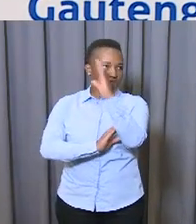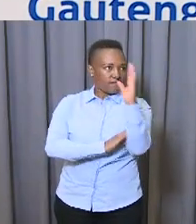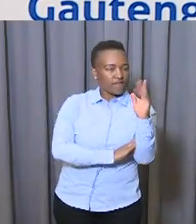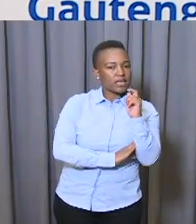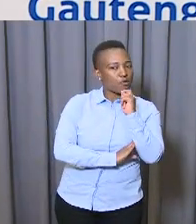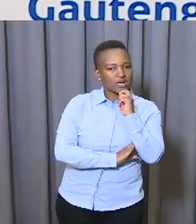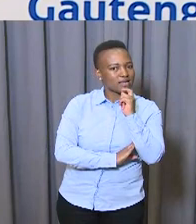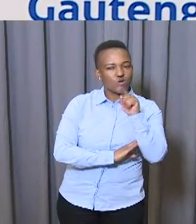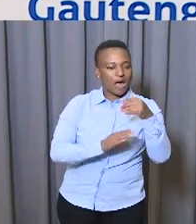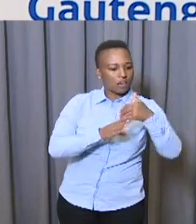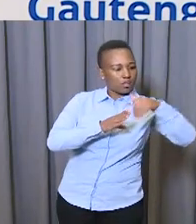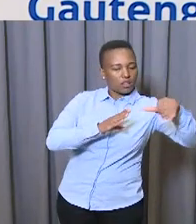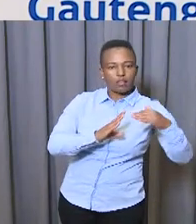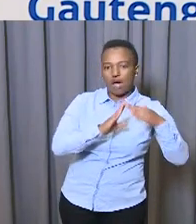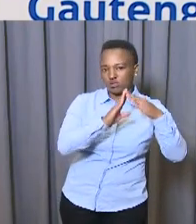morning.